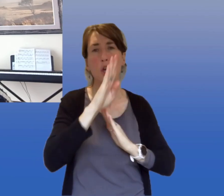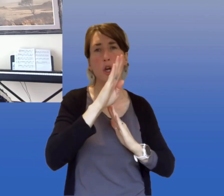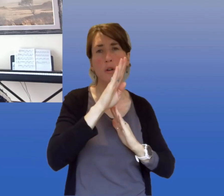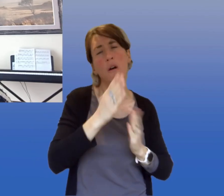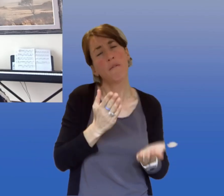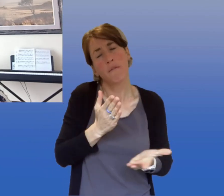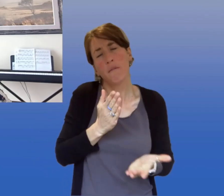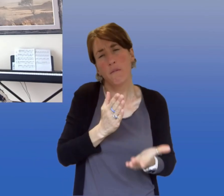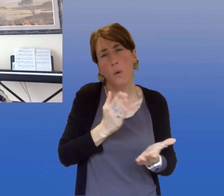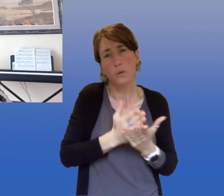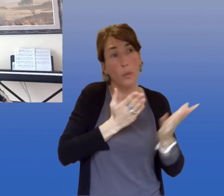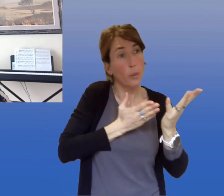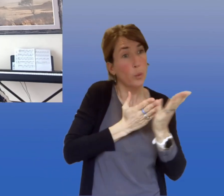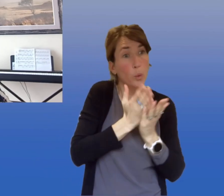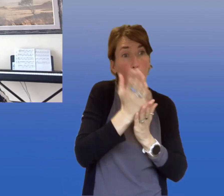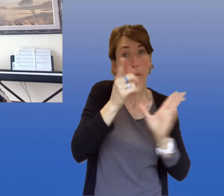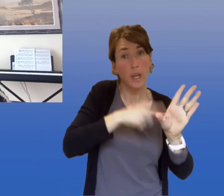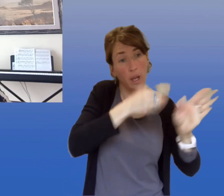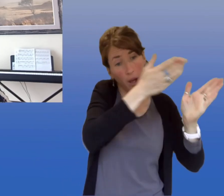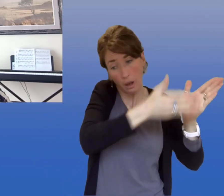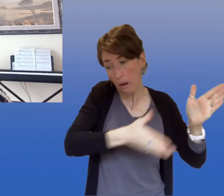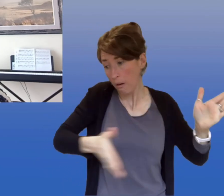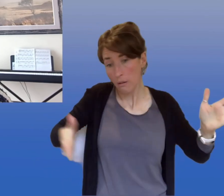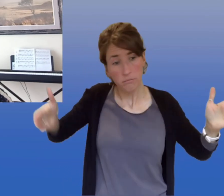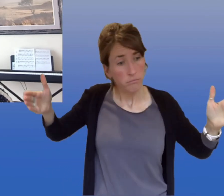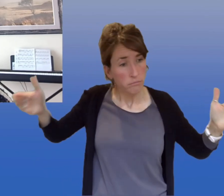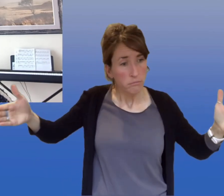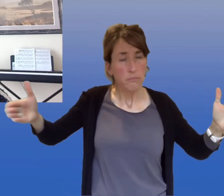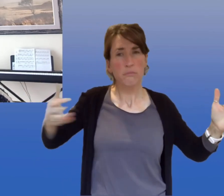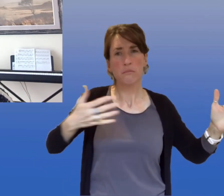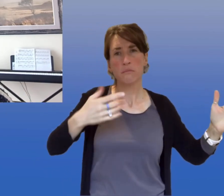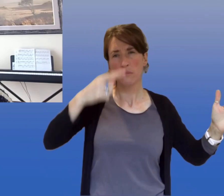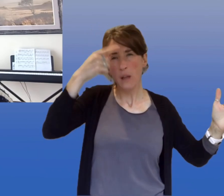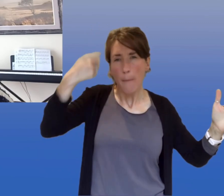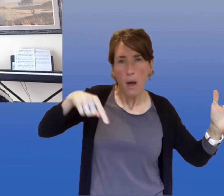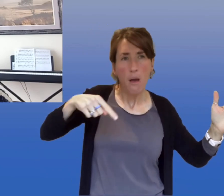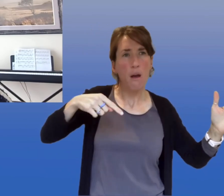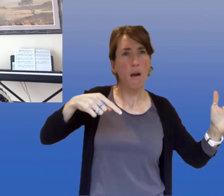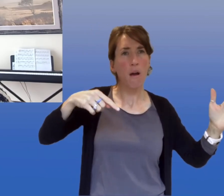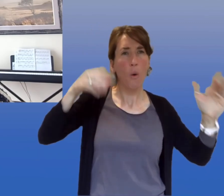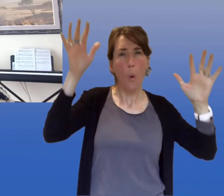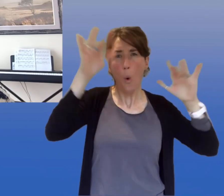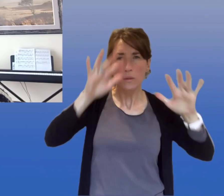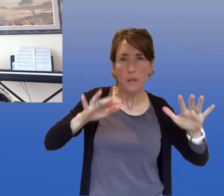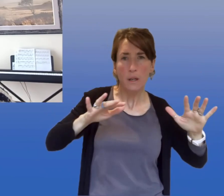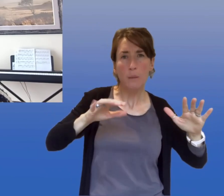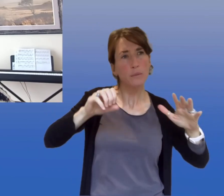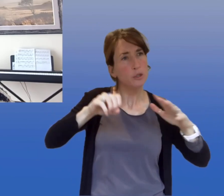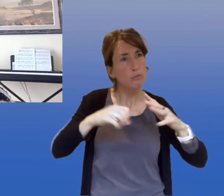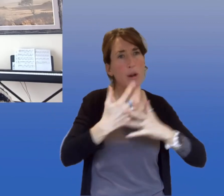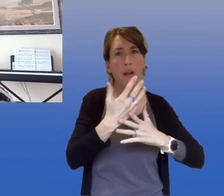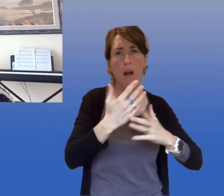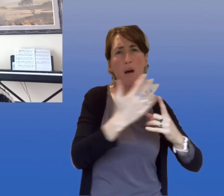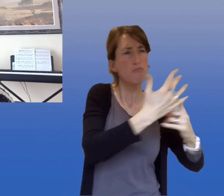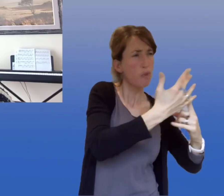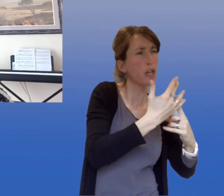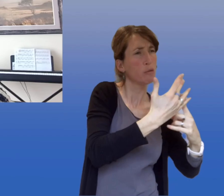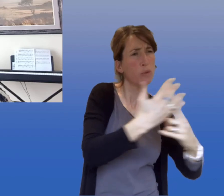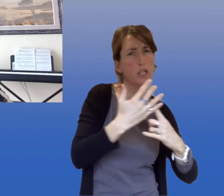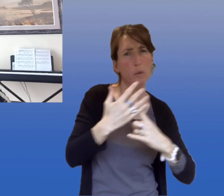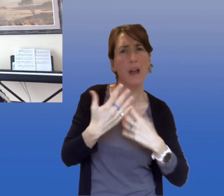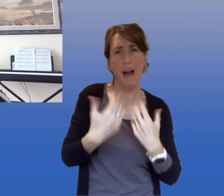in the surge bit. And that is in recognition of the fact that we experience pressures all year round. Different pressures that can change